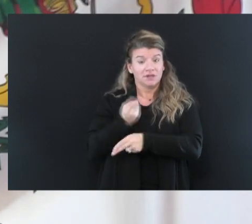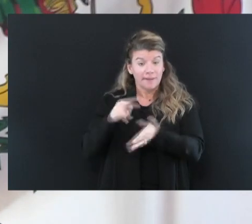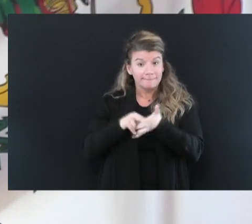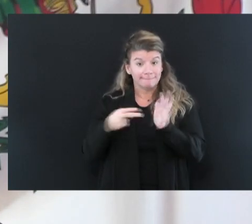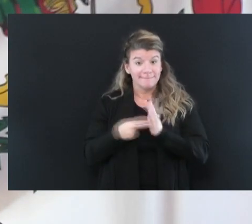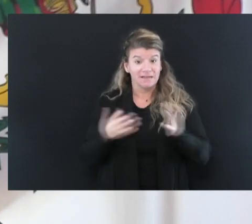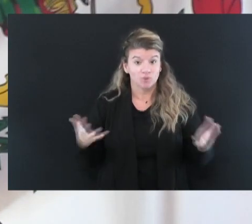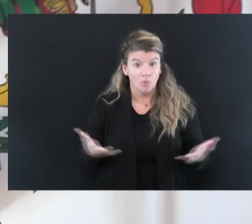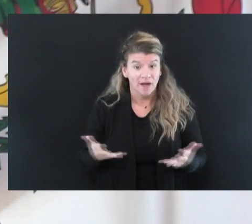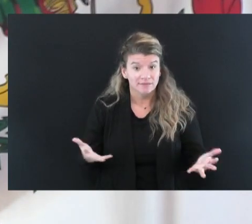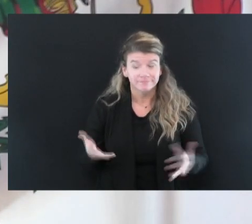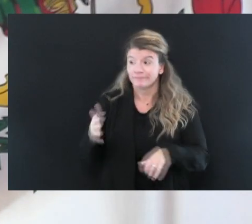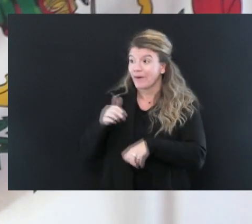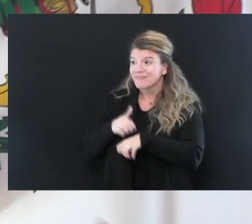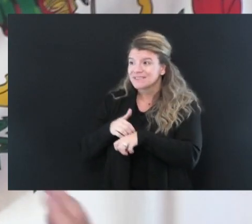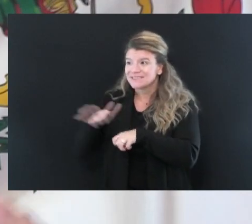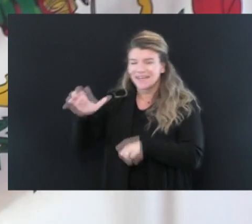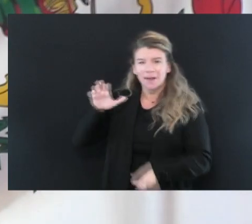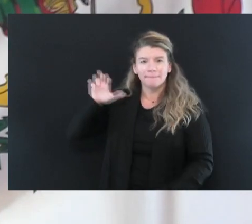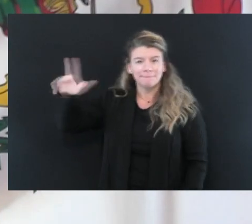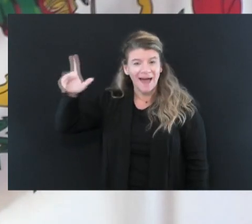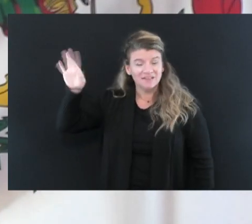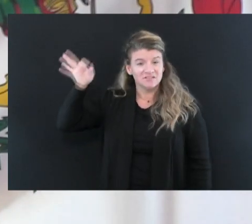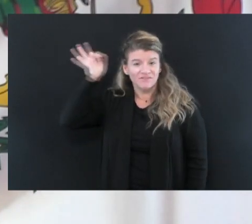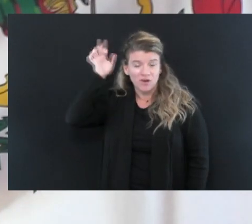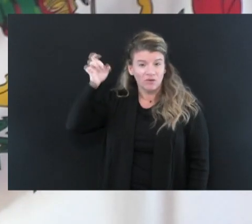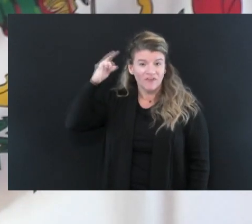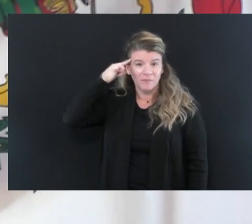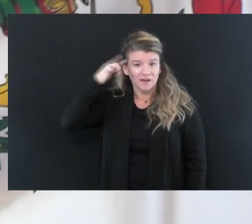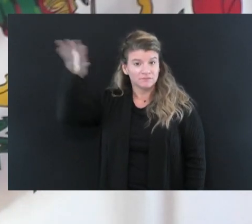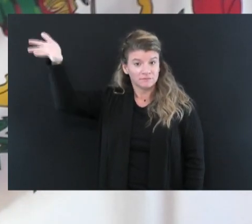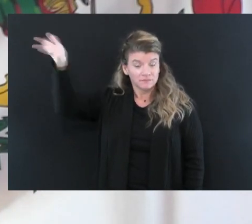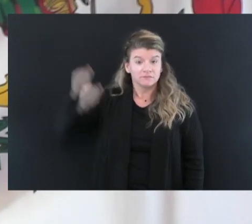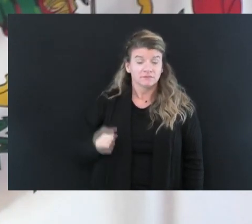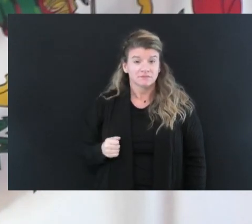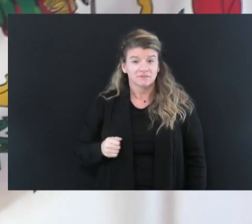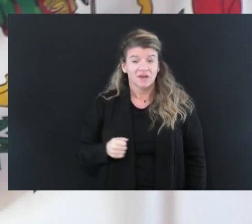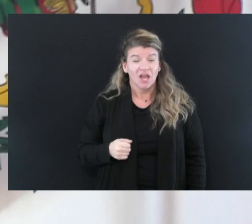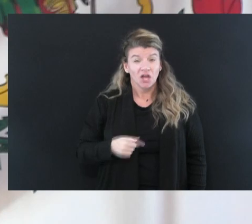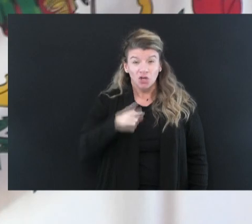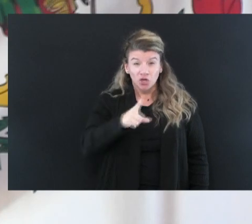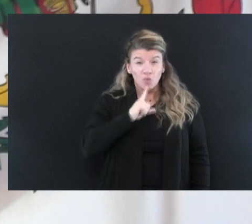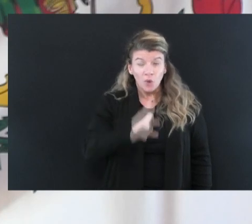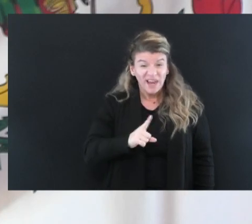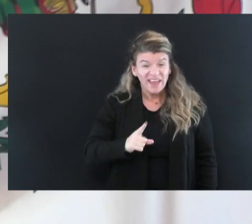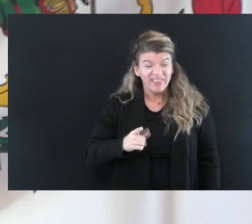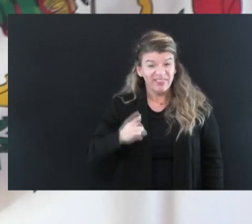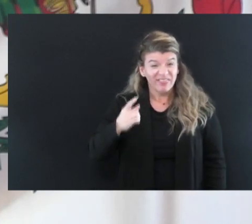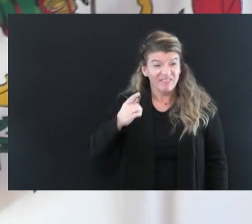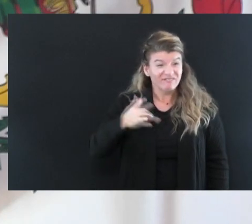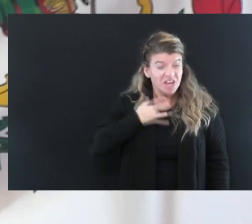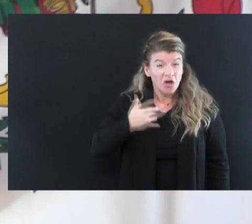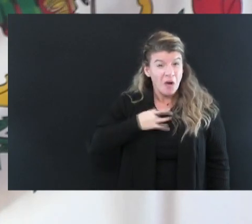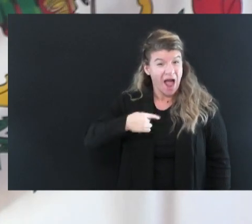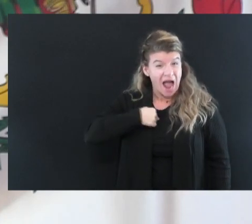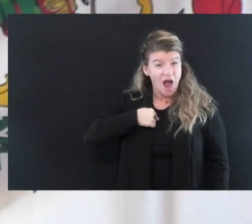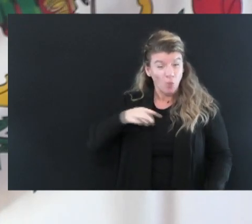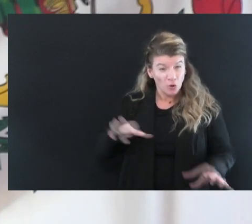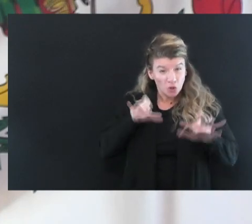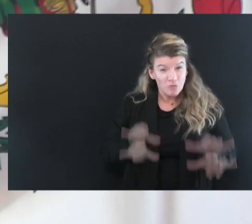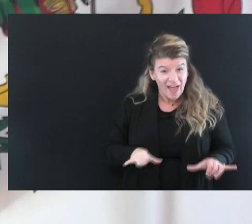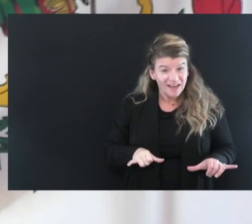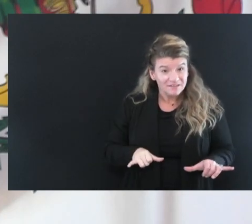back to the federal government. Well, do you honestly think that I have lost my mind? I mean, there's no way on